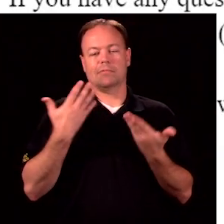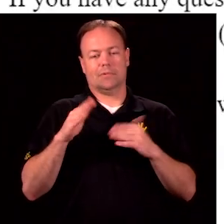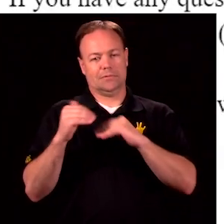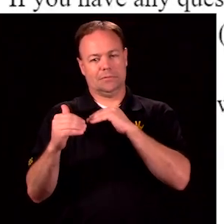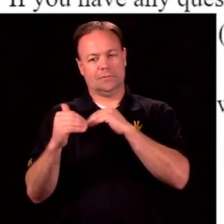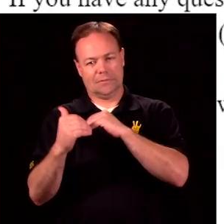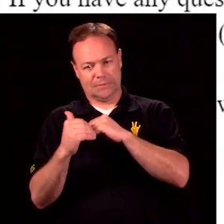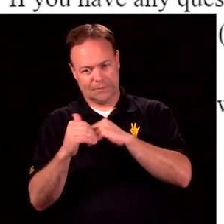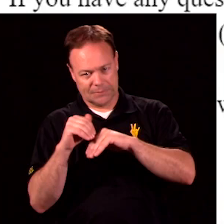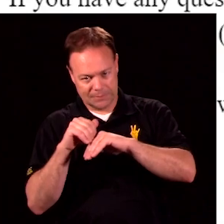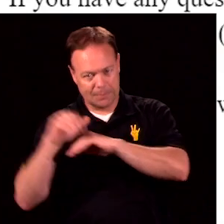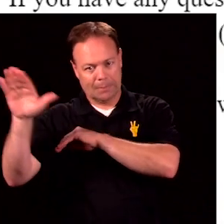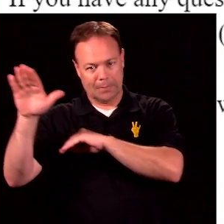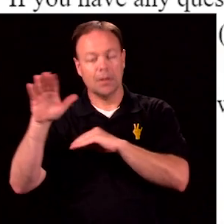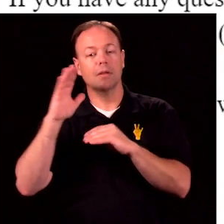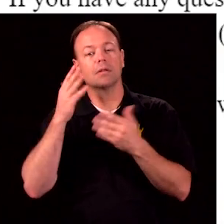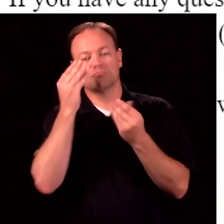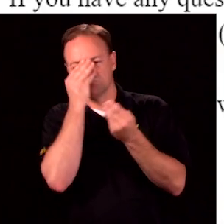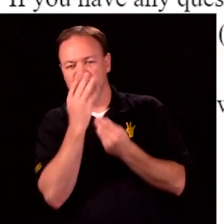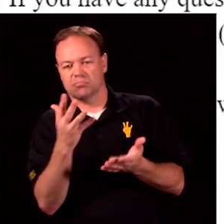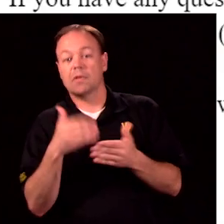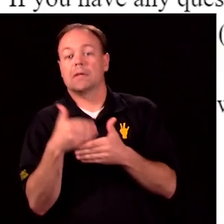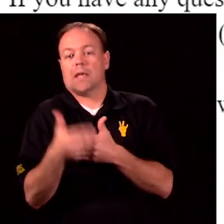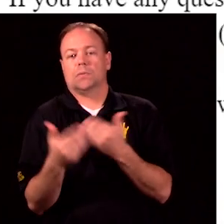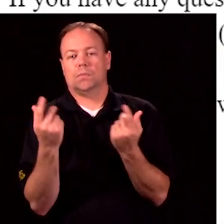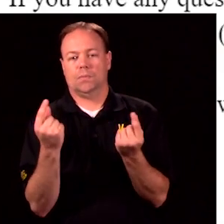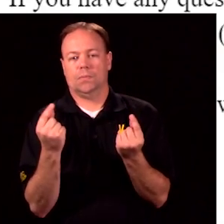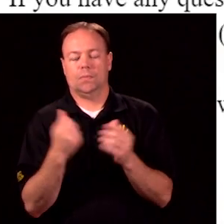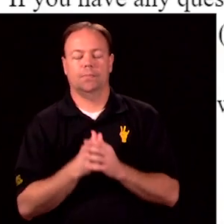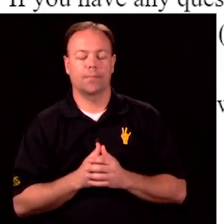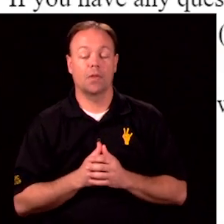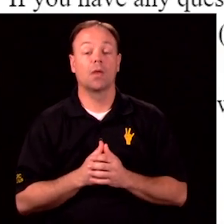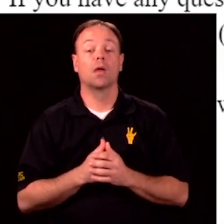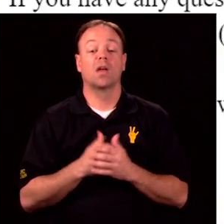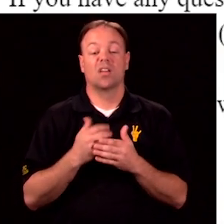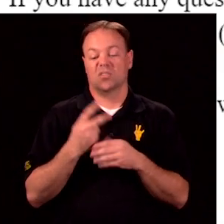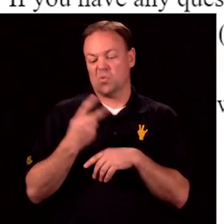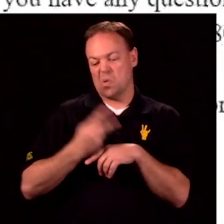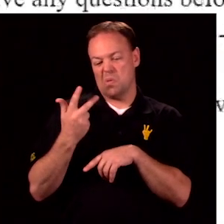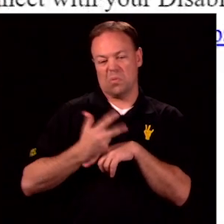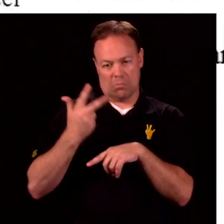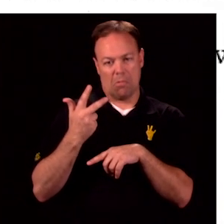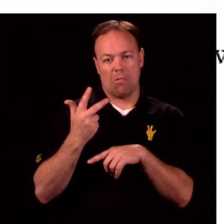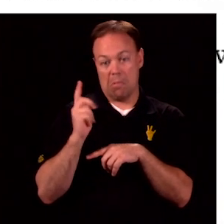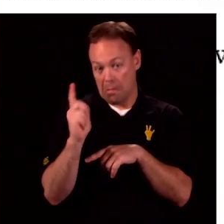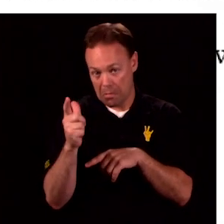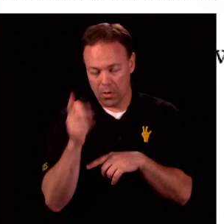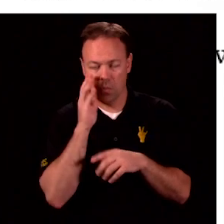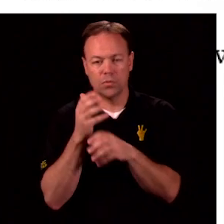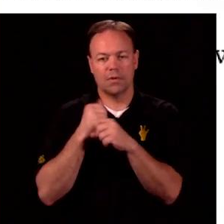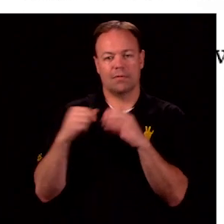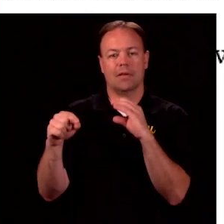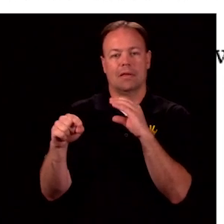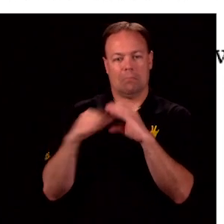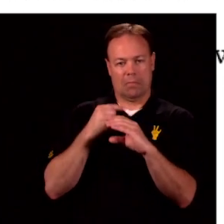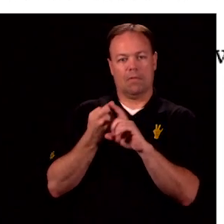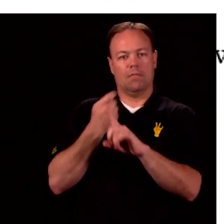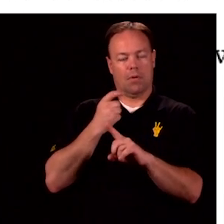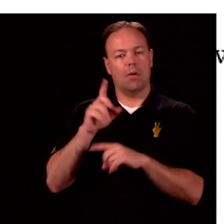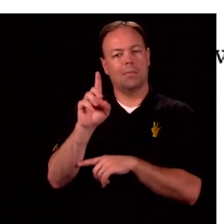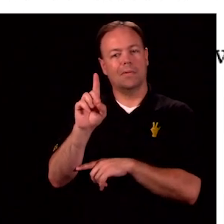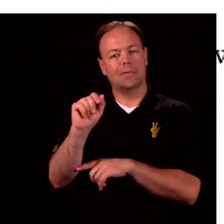you know of next steps. Within 2 to 3 business days, you will receive an email from a disability access